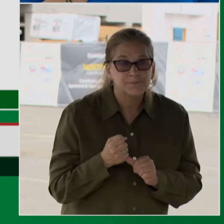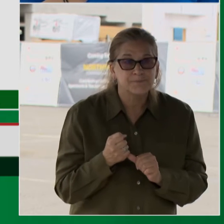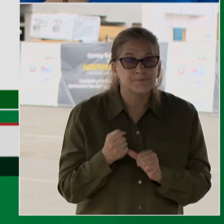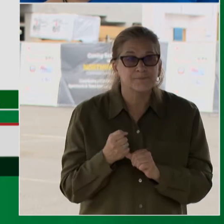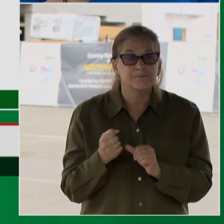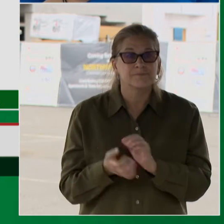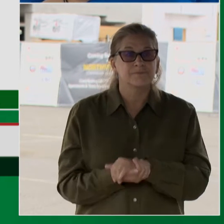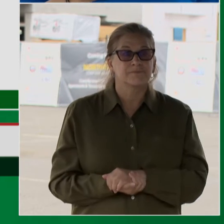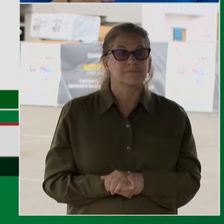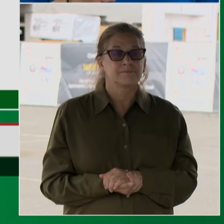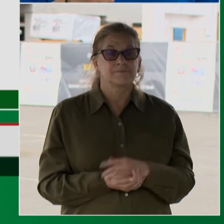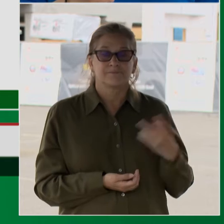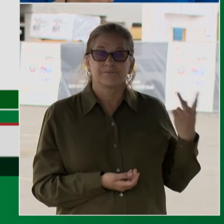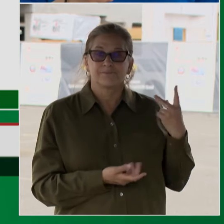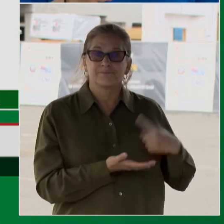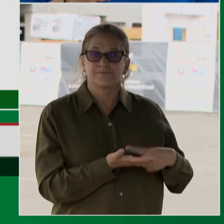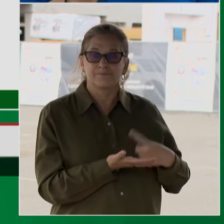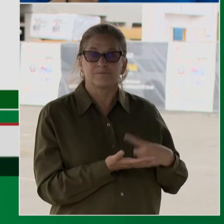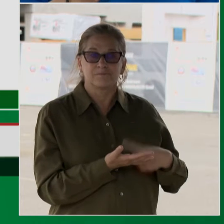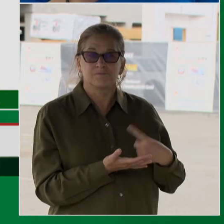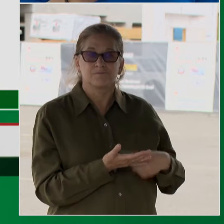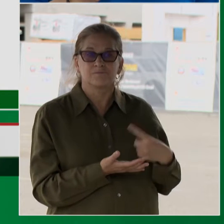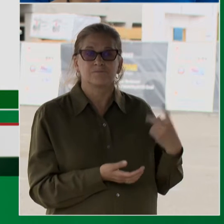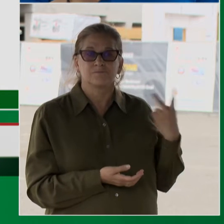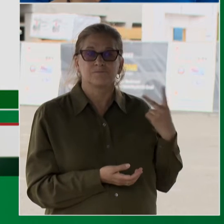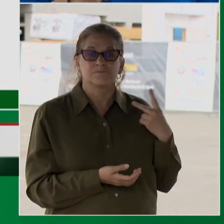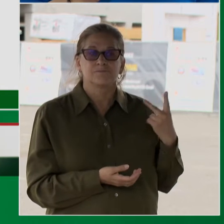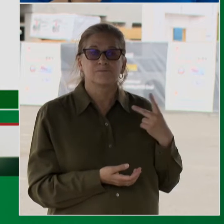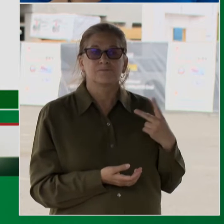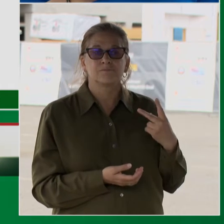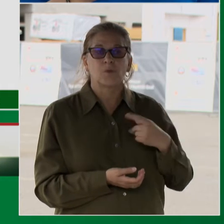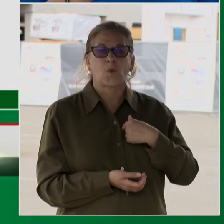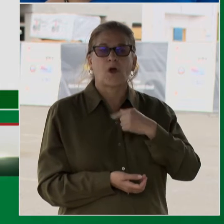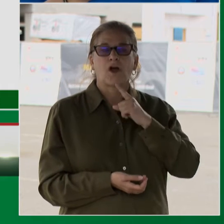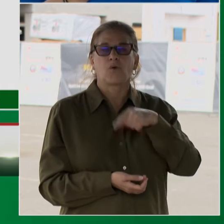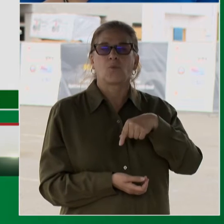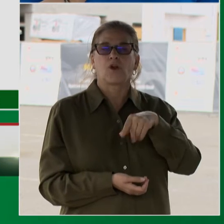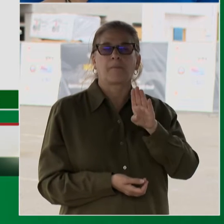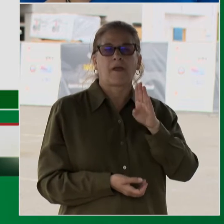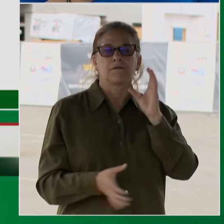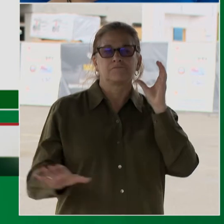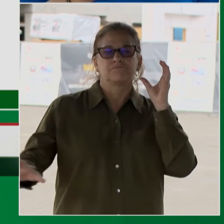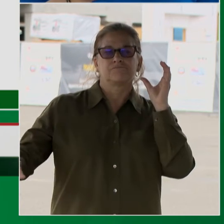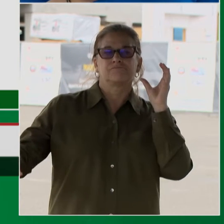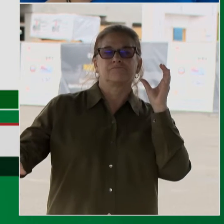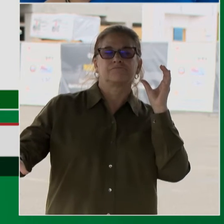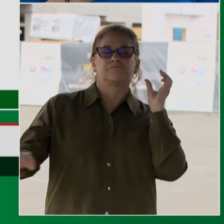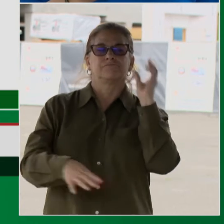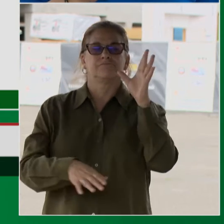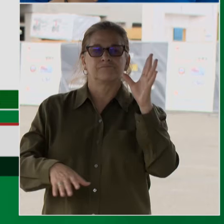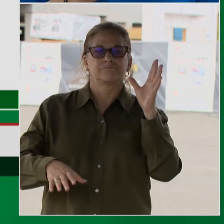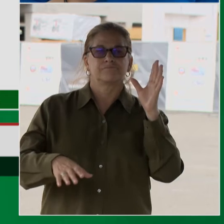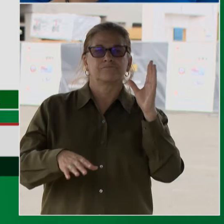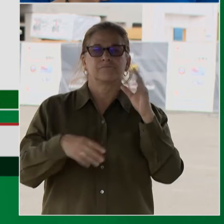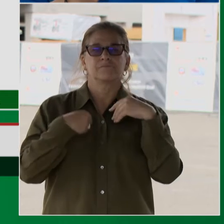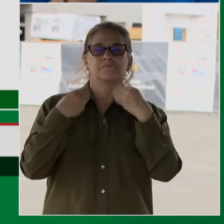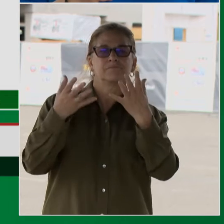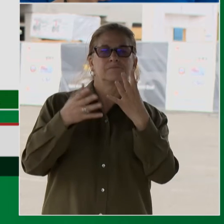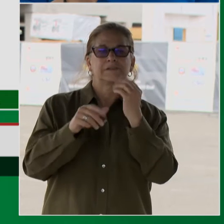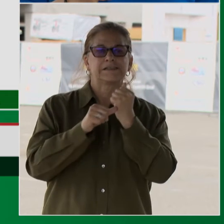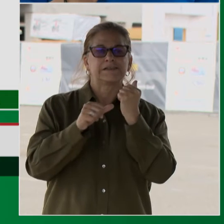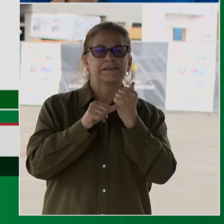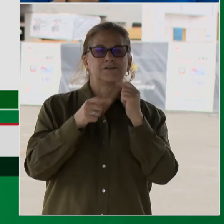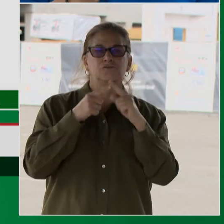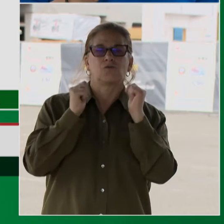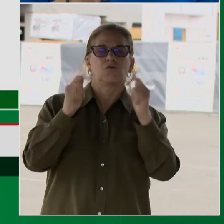Sharon and I were talking about it, the quarterback of all the training and technical assistance, where we can really help people go to one place to find the